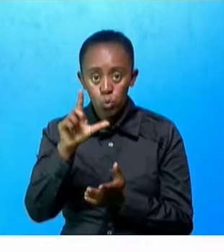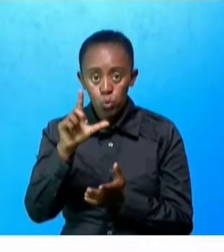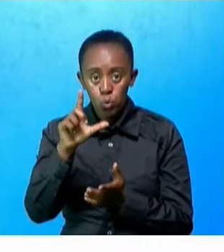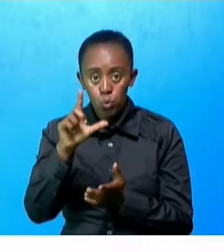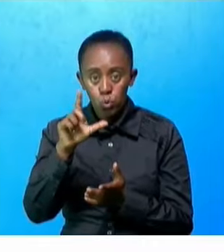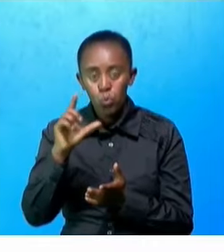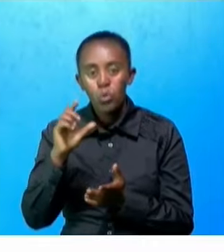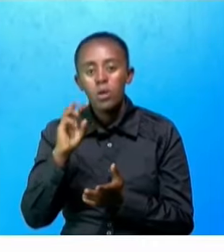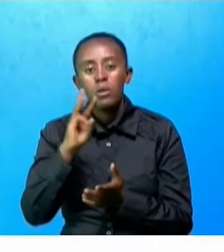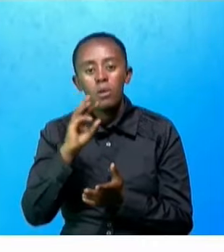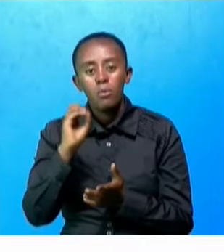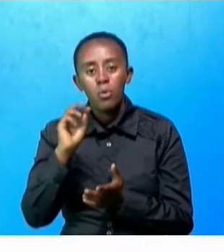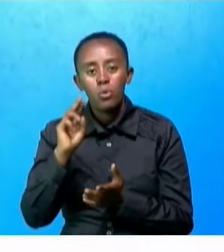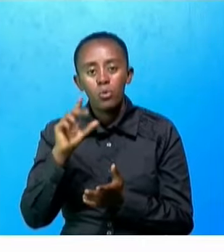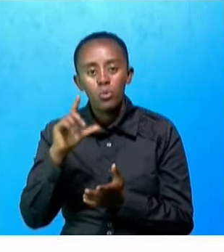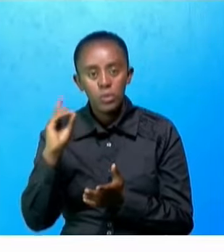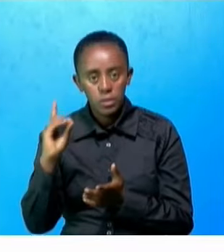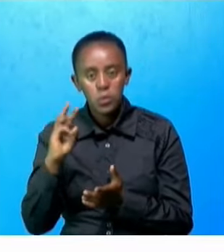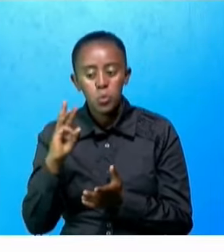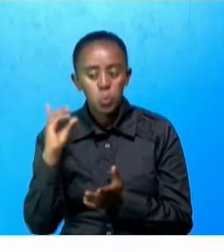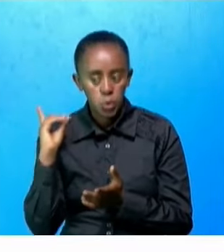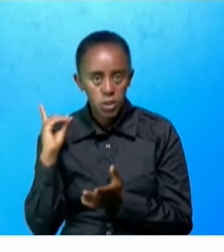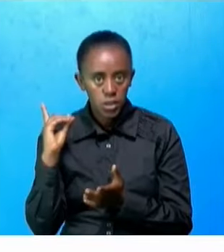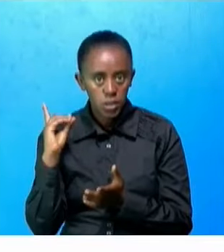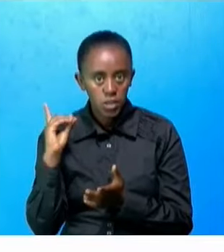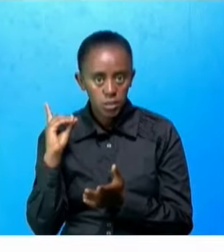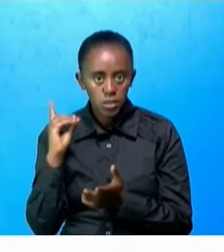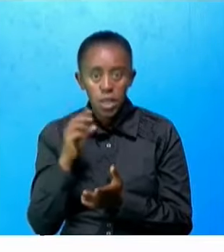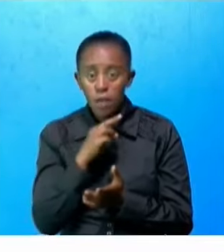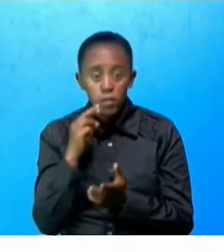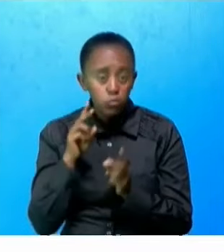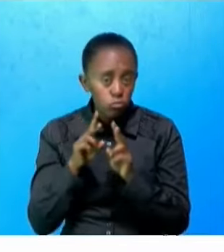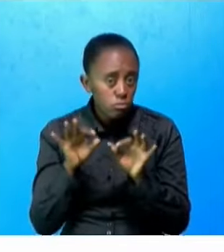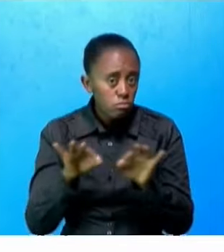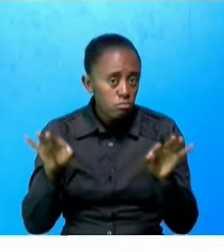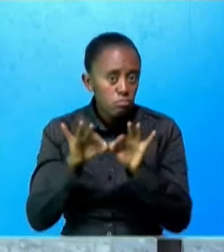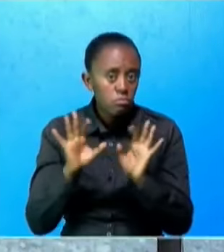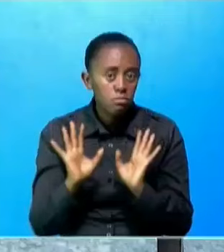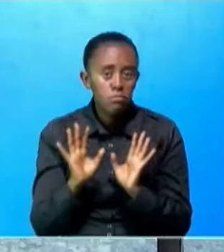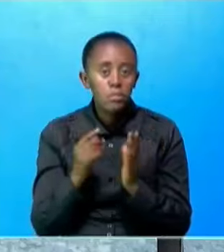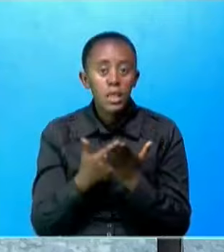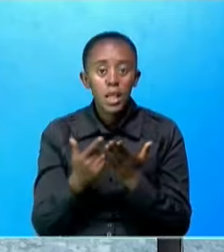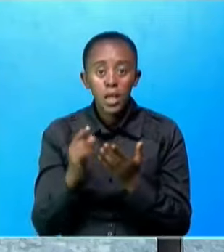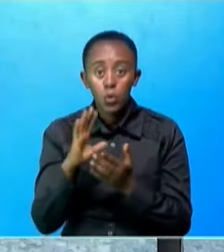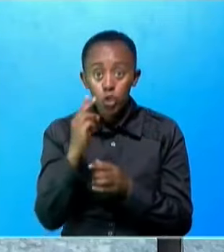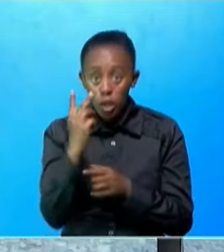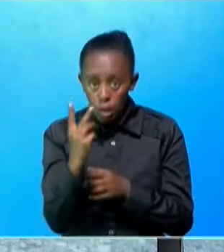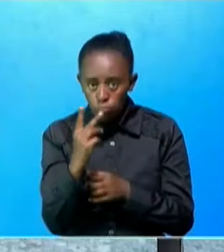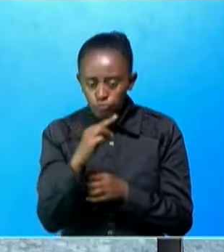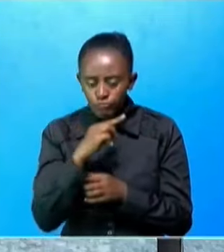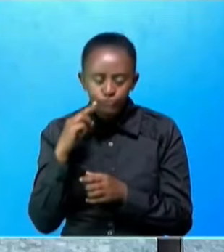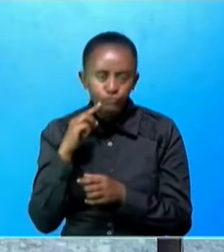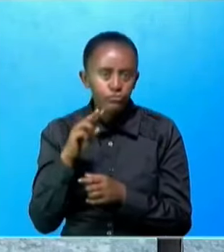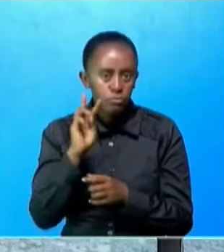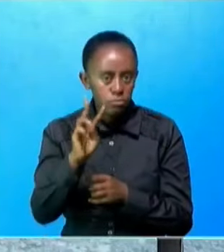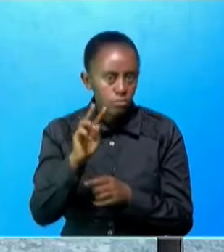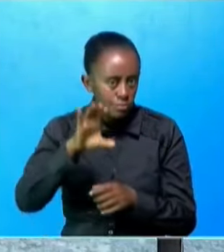V1. In both cases, V2 is very important in the case of conditional